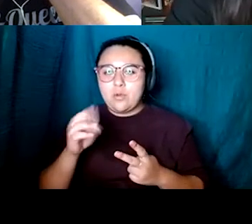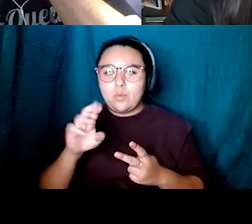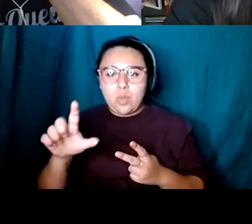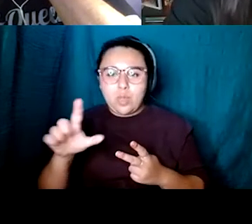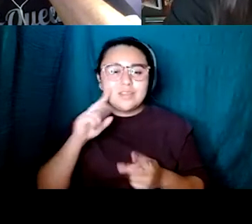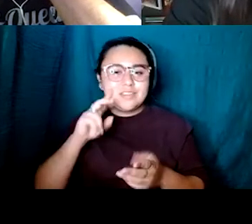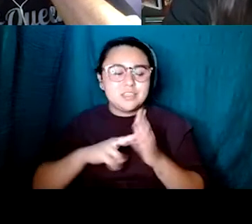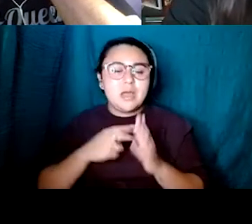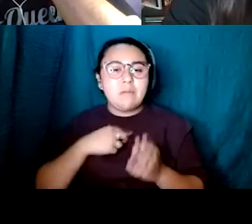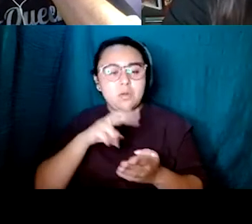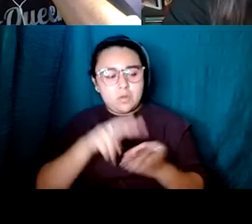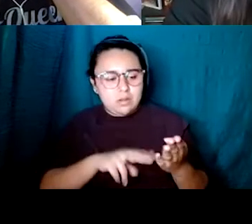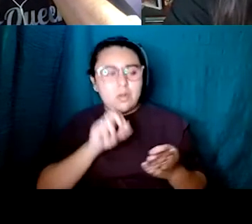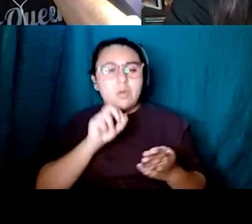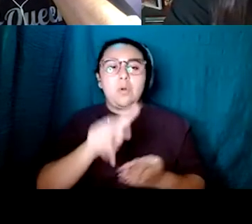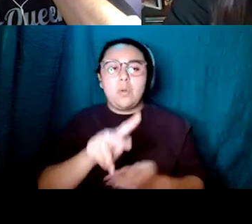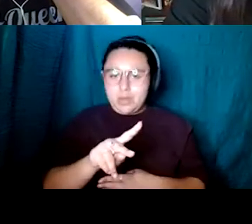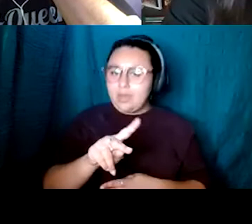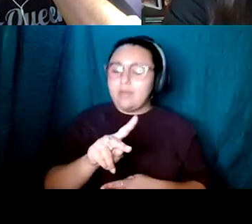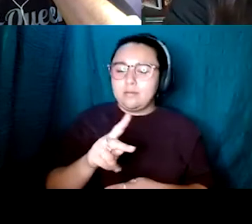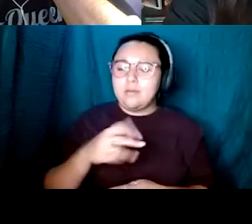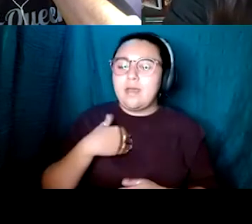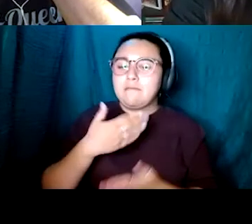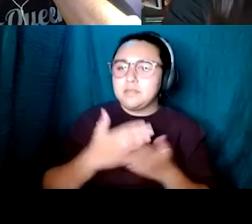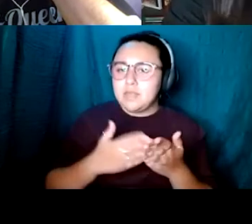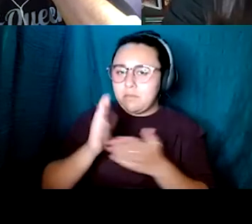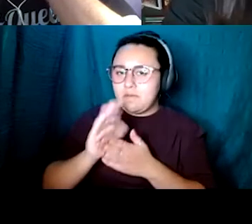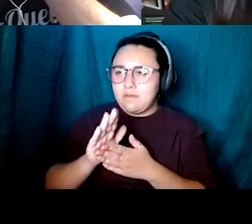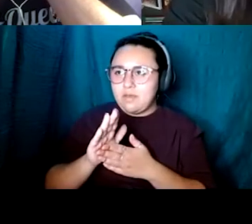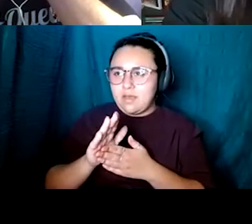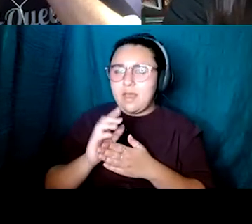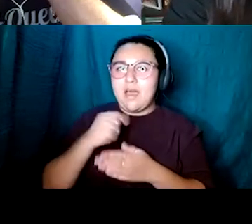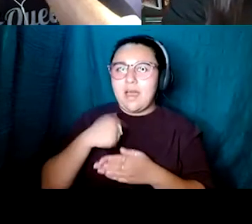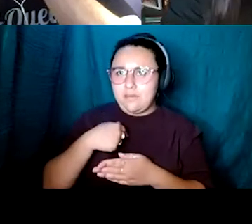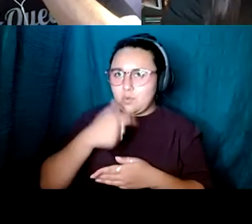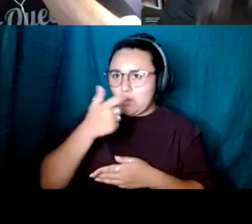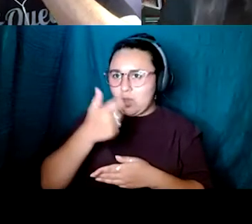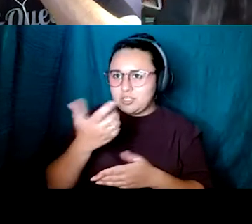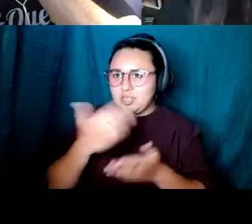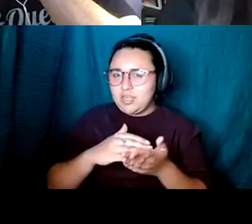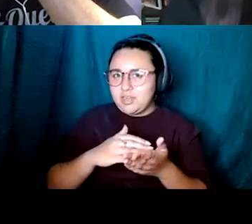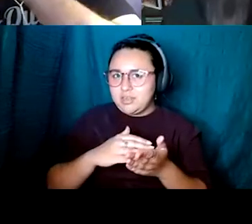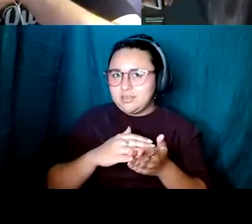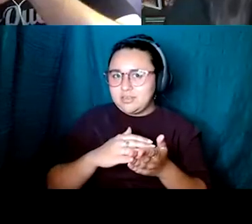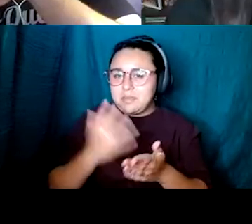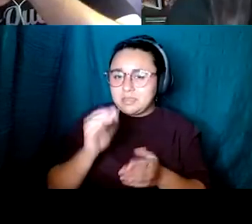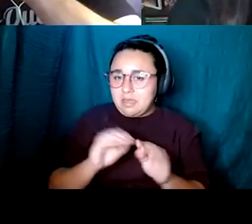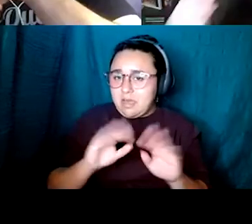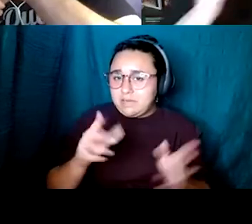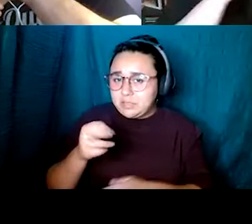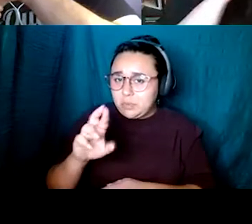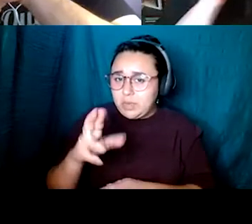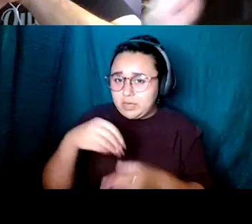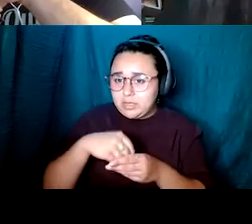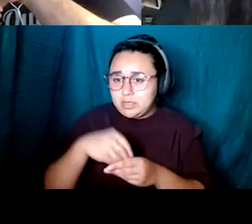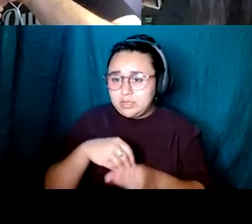these pieces, I'm like, okay, I have some like movies I now need to queue up since they're apparently queer. And